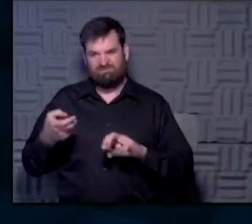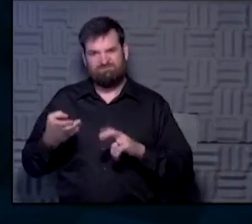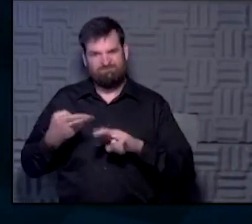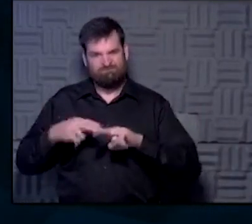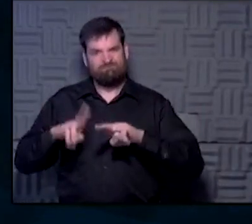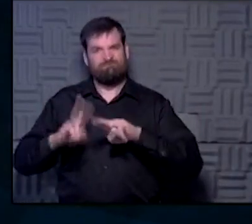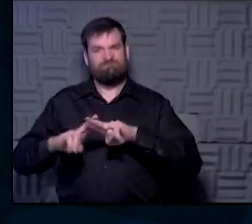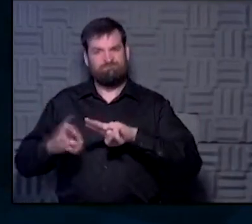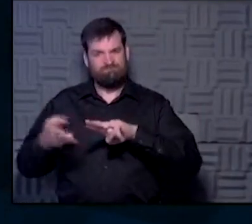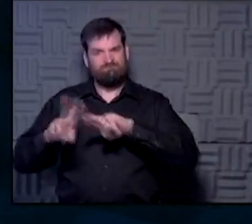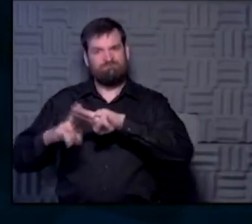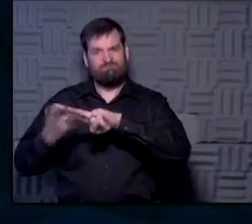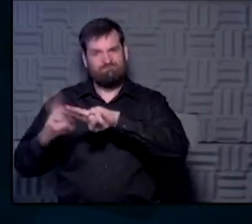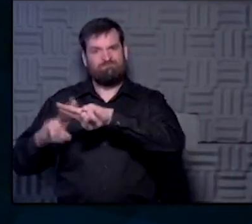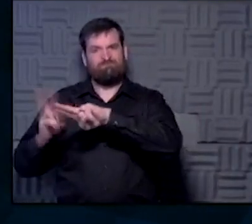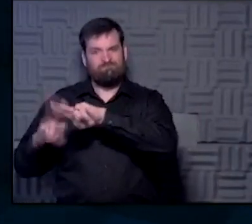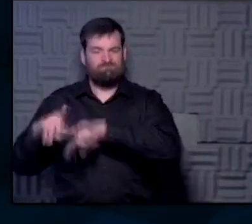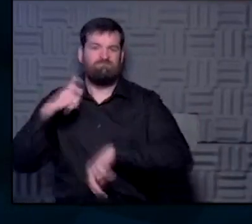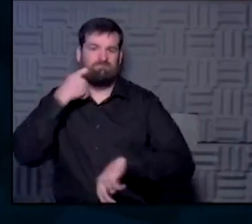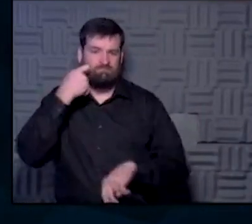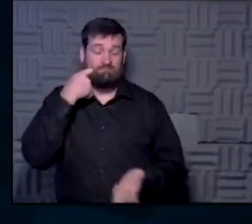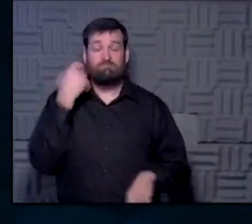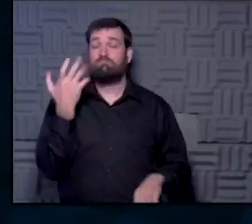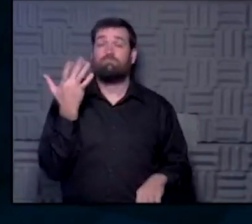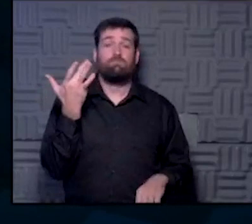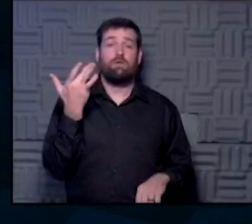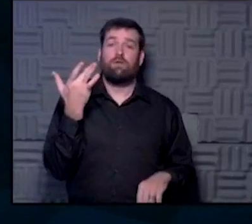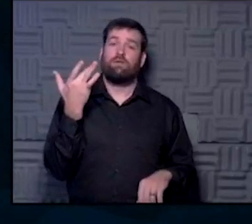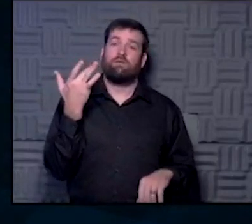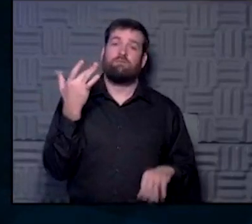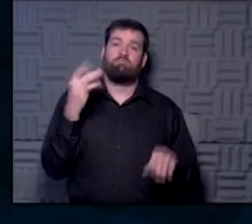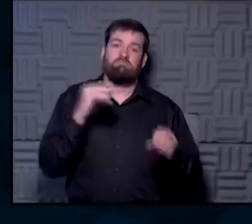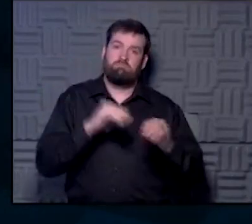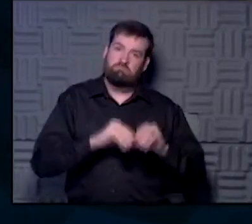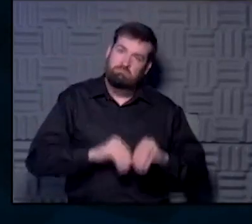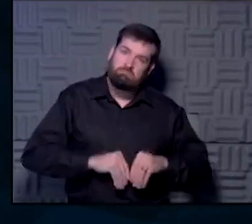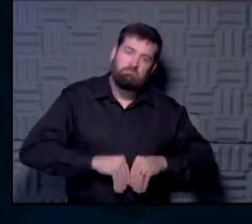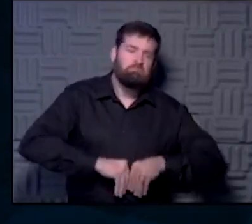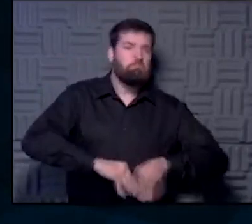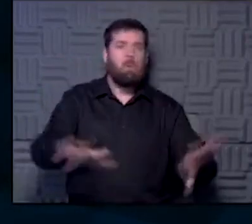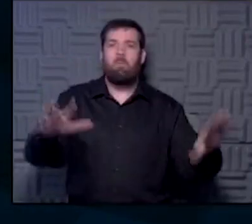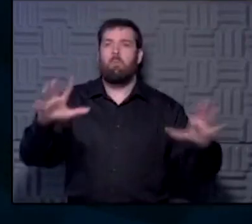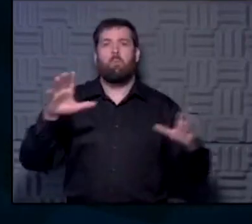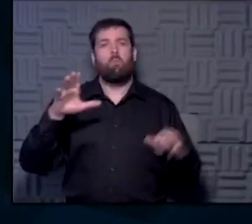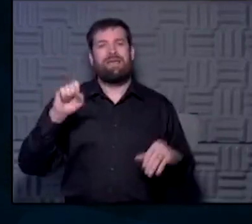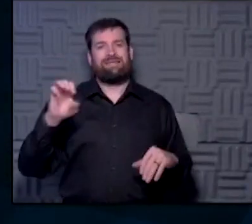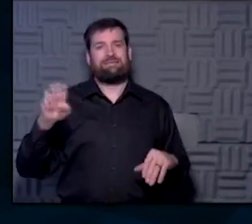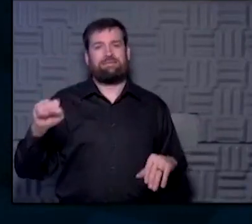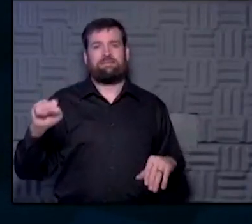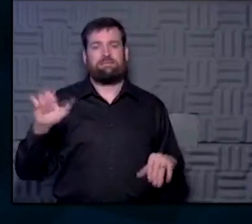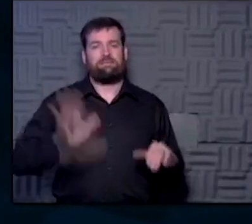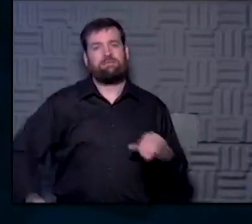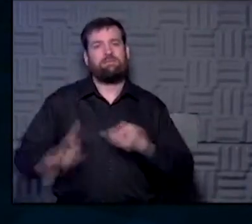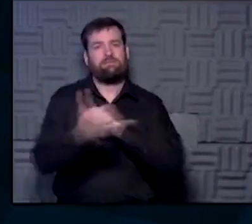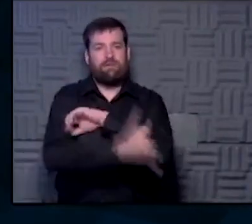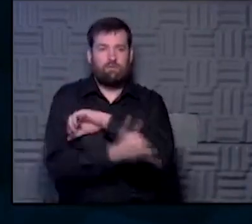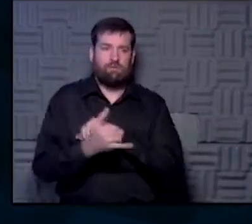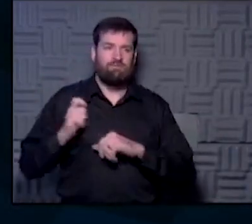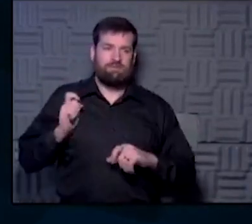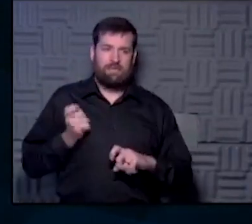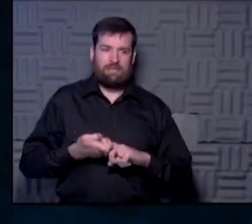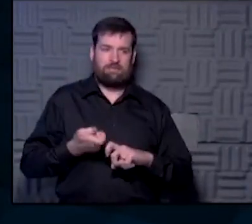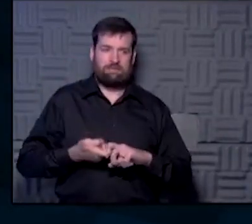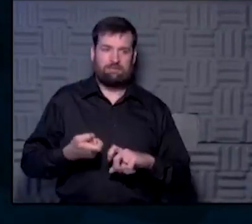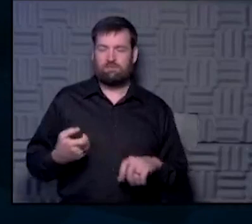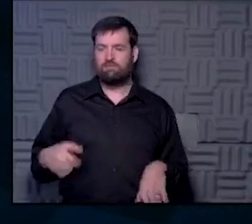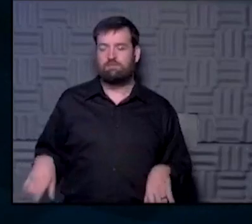up lately here in the last couple of months due to the massive explosion of Hispanic cases that we've seen across the county. So